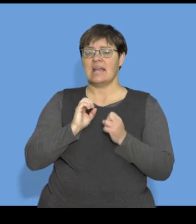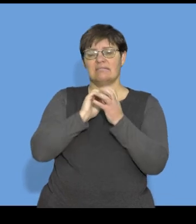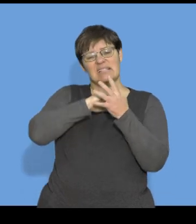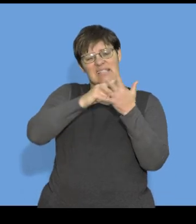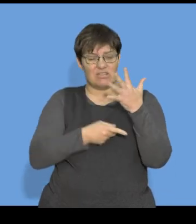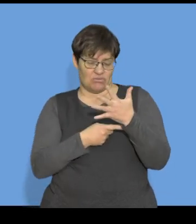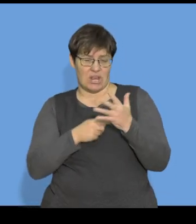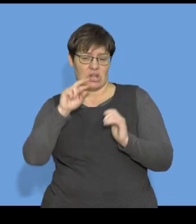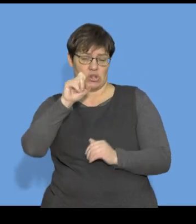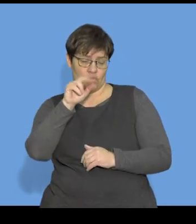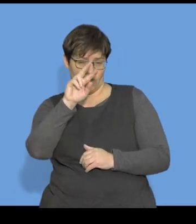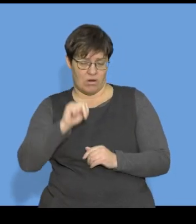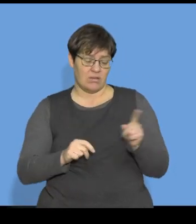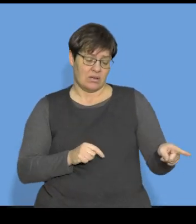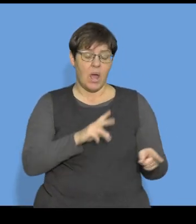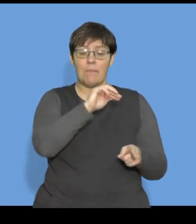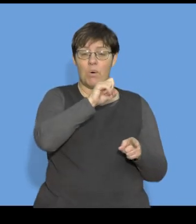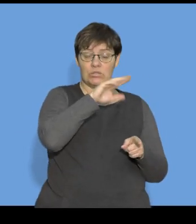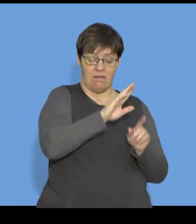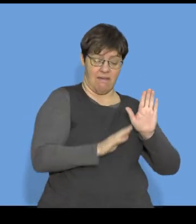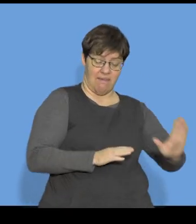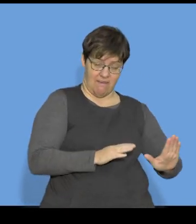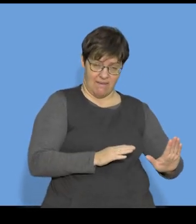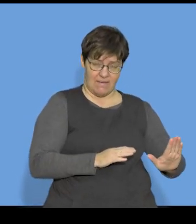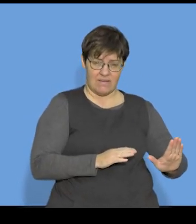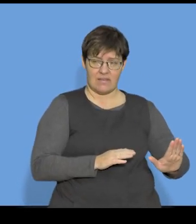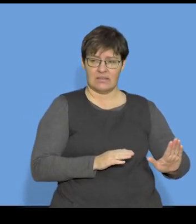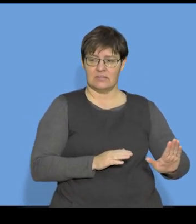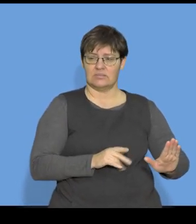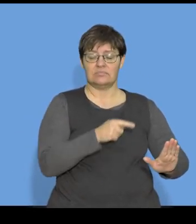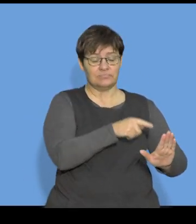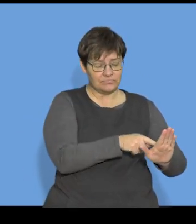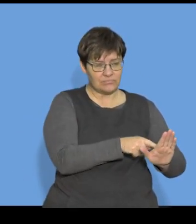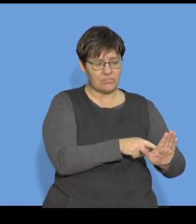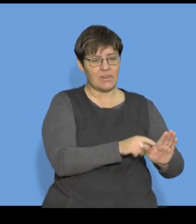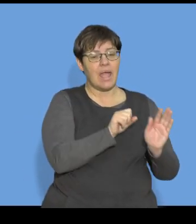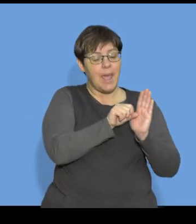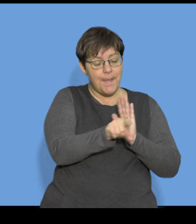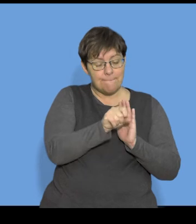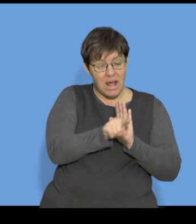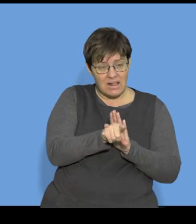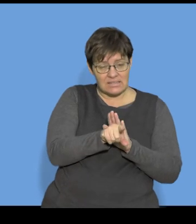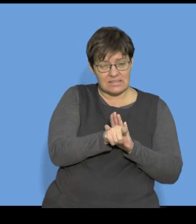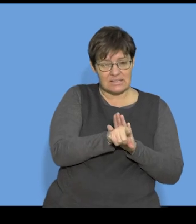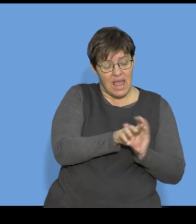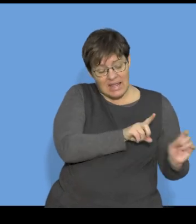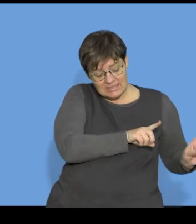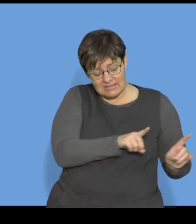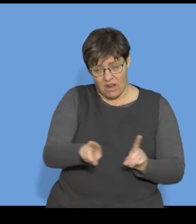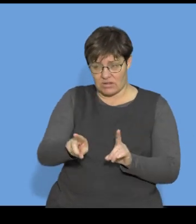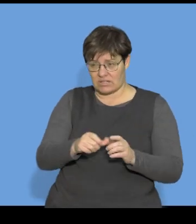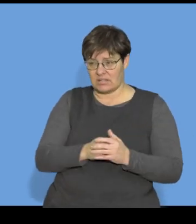these neurons, the motor neuron here, it takes the direction of the impulse